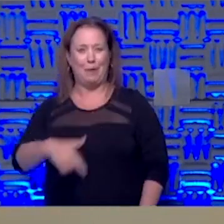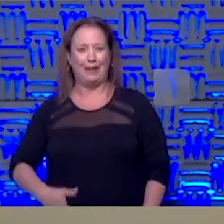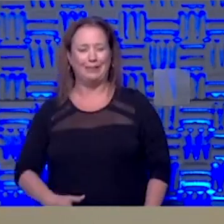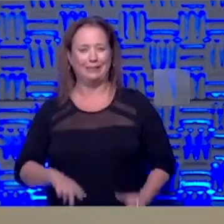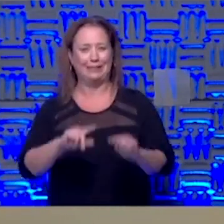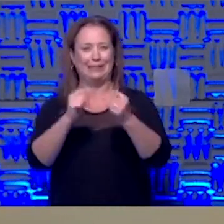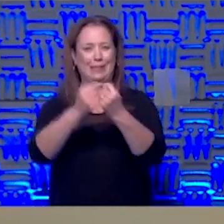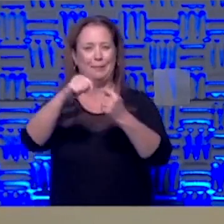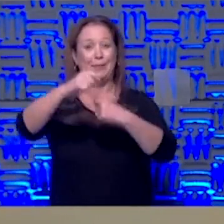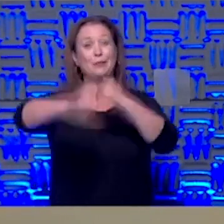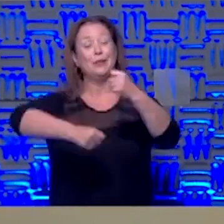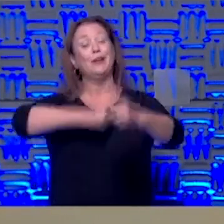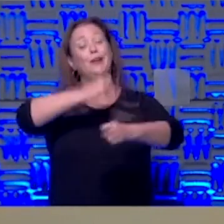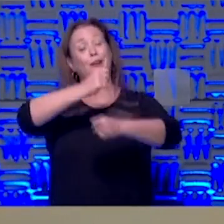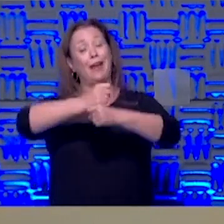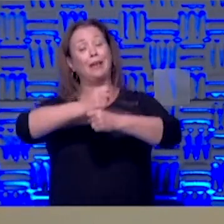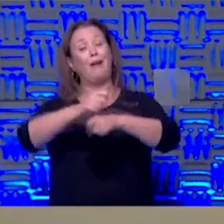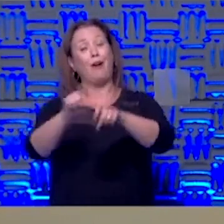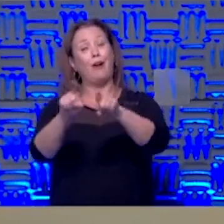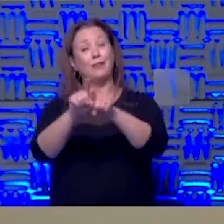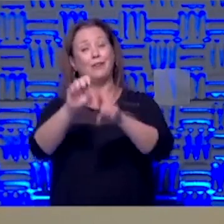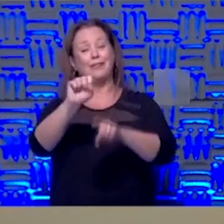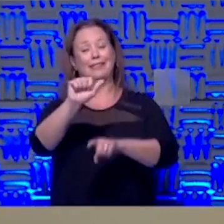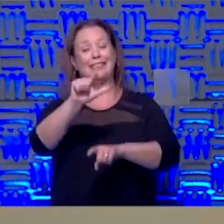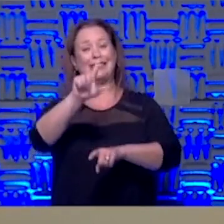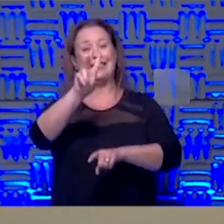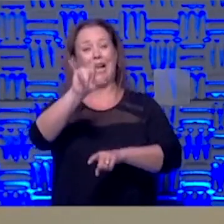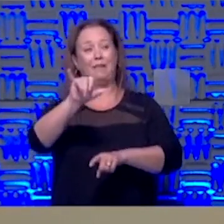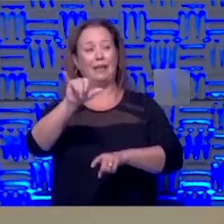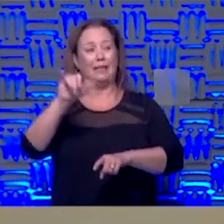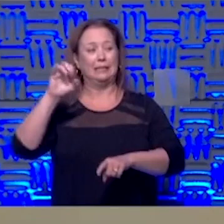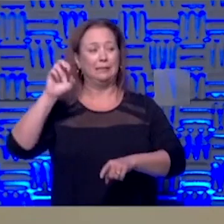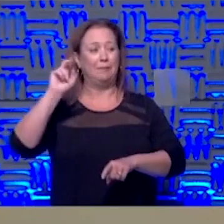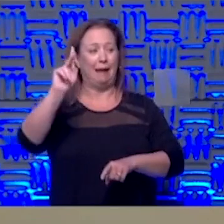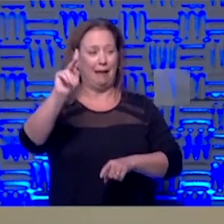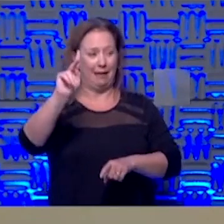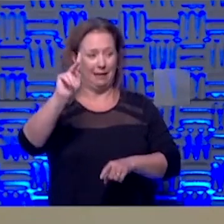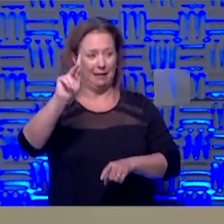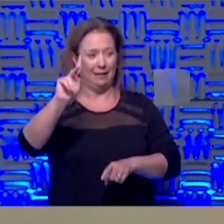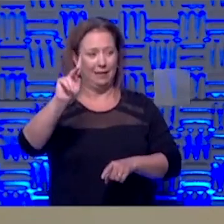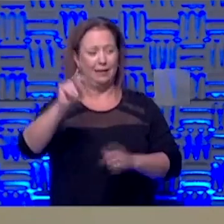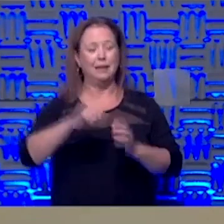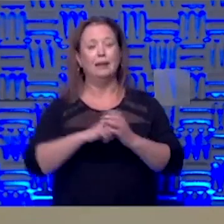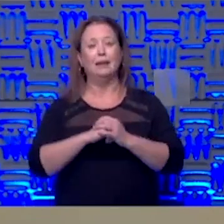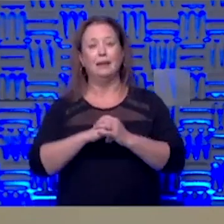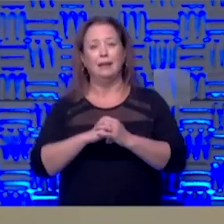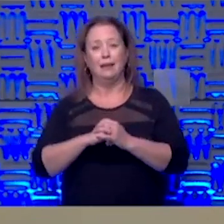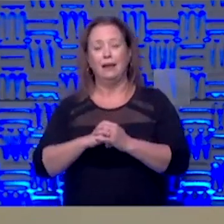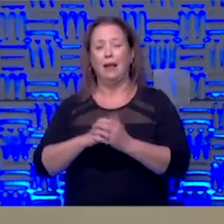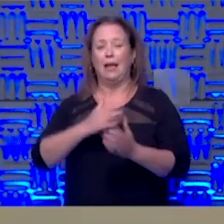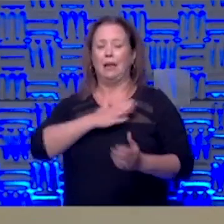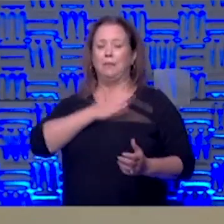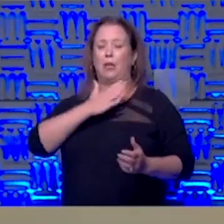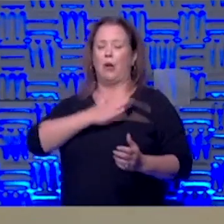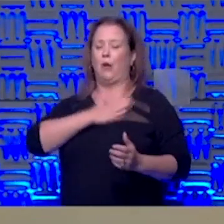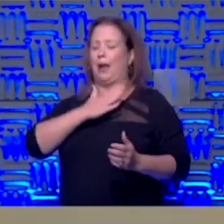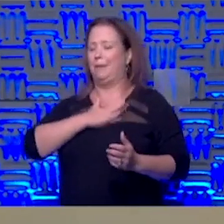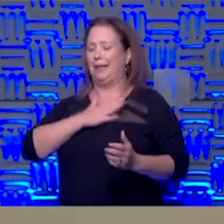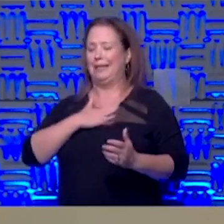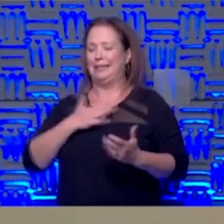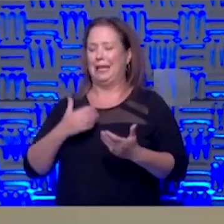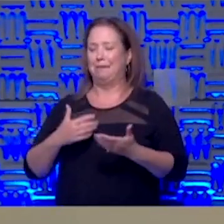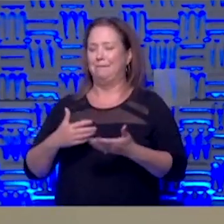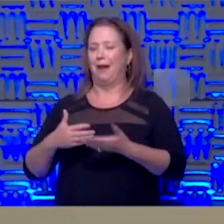we got some guys who can hit the baseball. Salvy's come back in a vengeance, coming back. And I am so happy. He's kind of like my